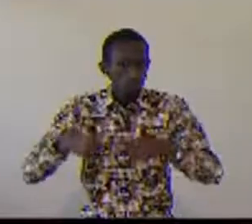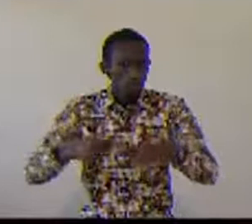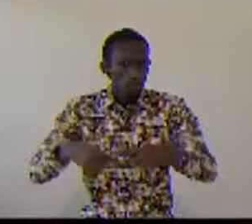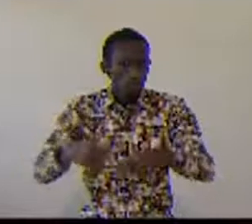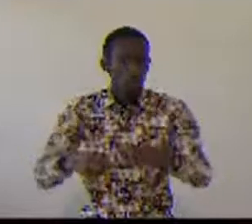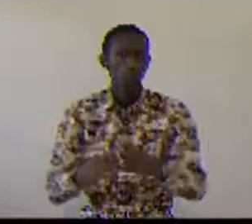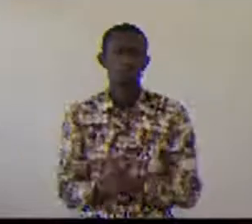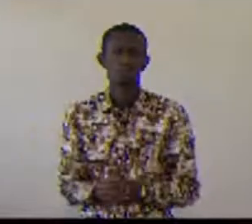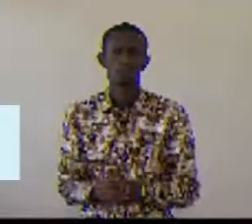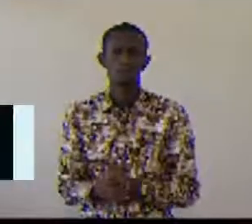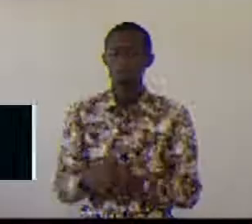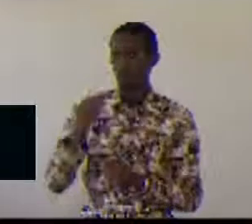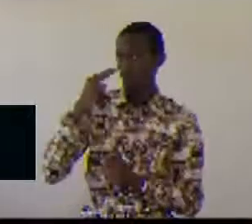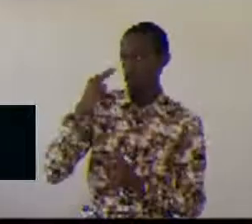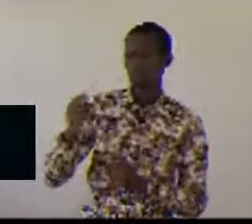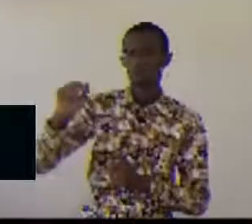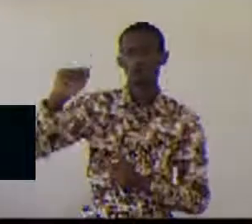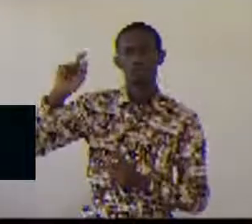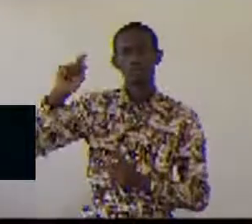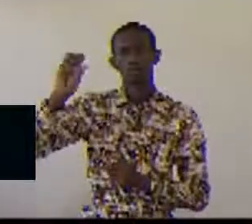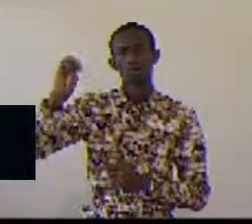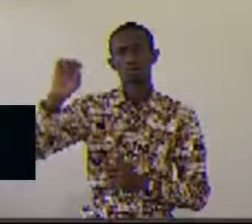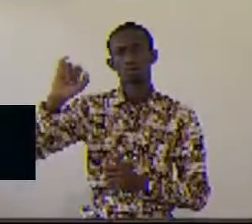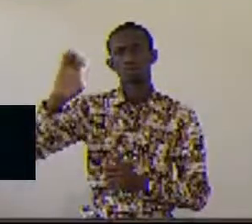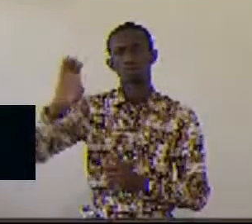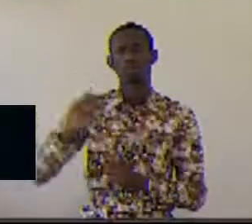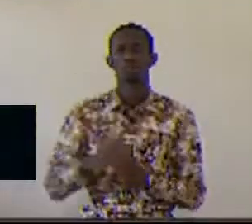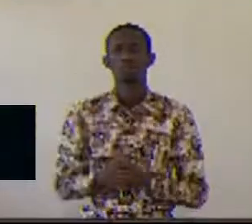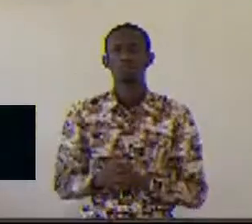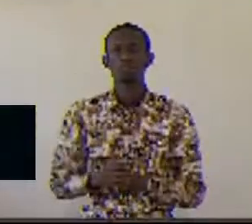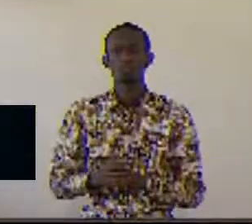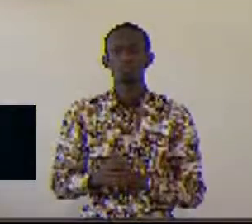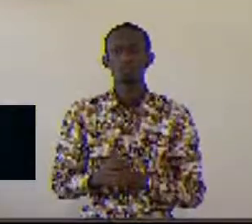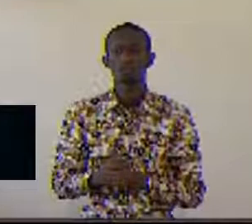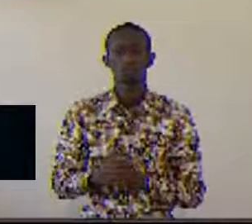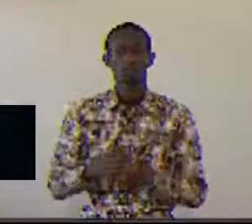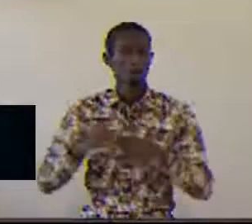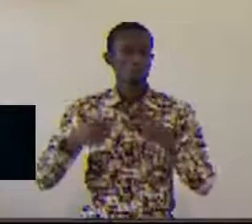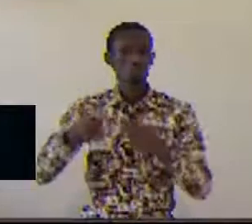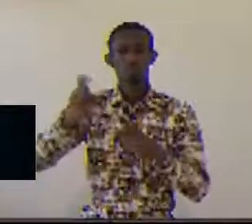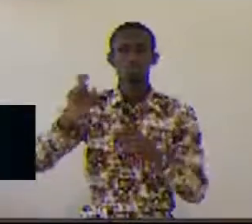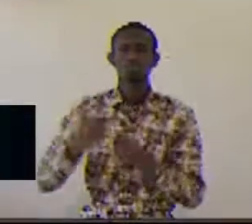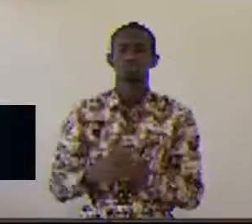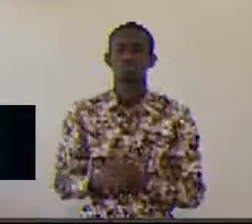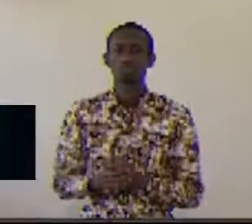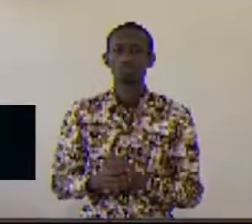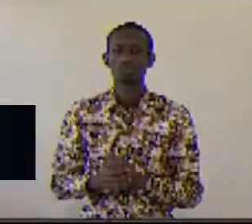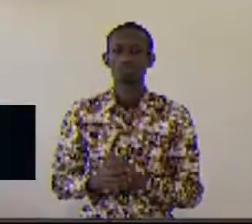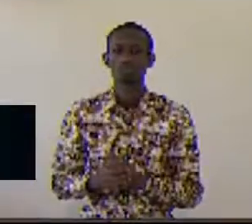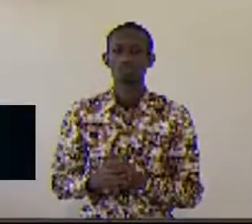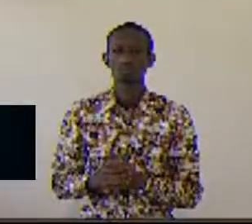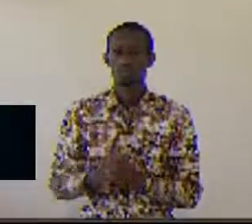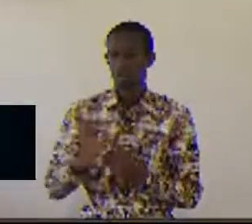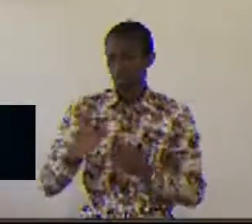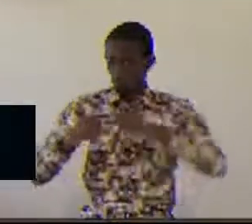radius decreases, and then losing an electron will become hard, and consequently,